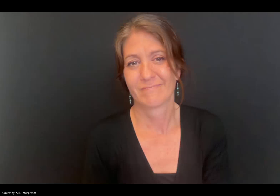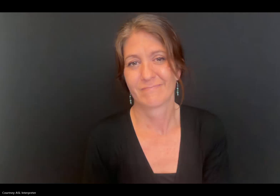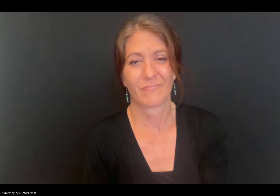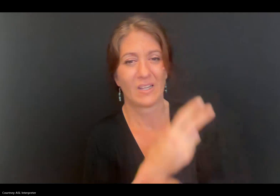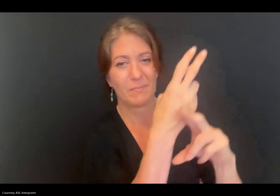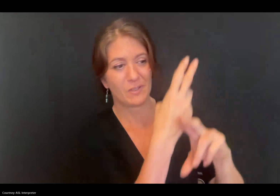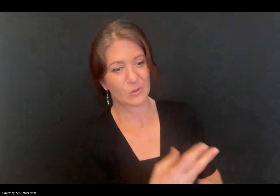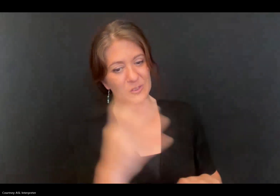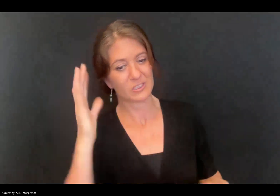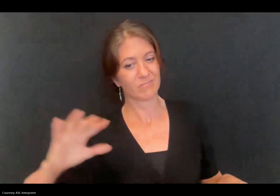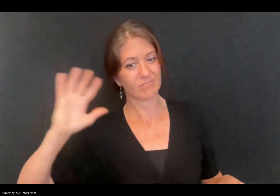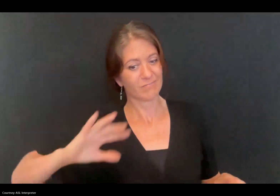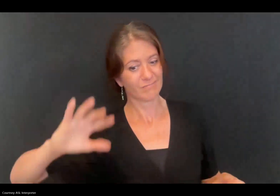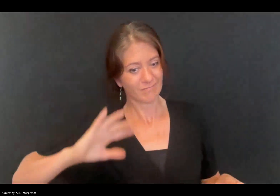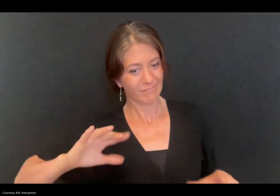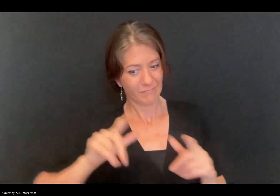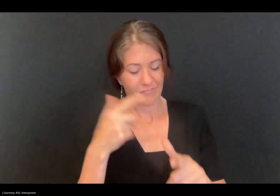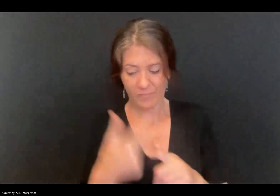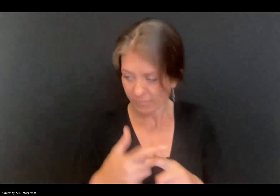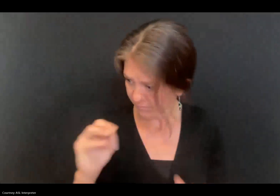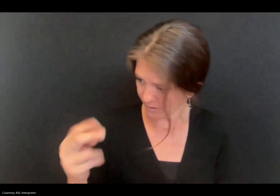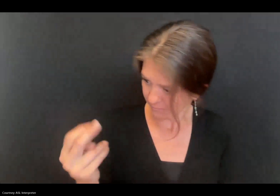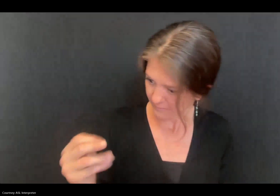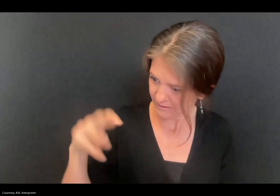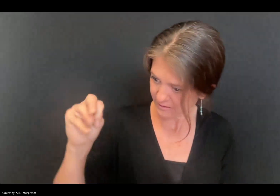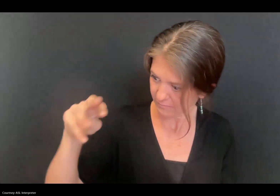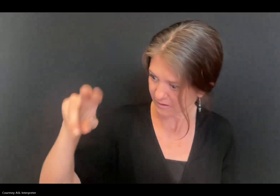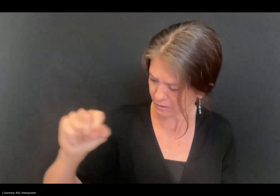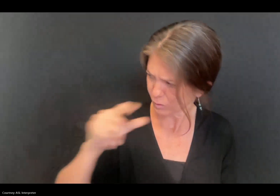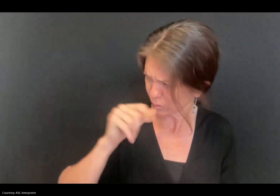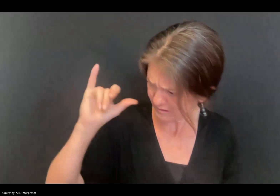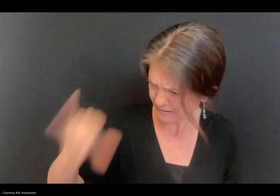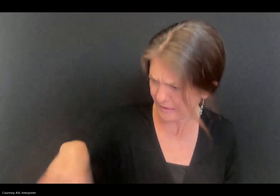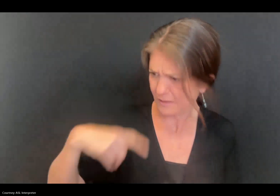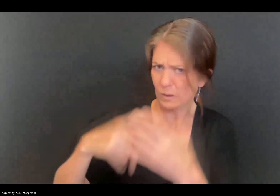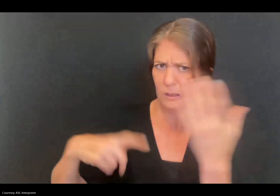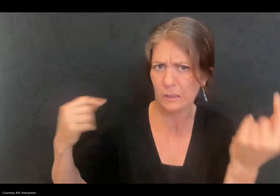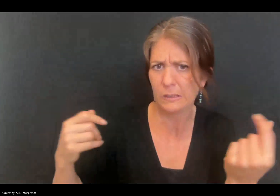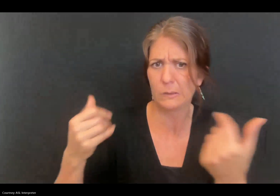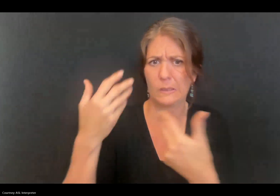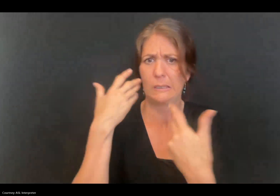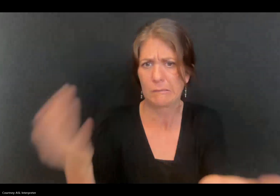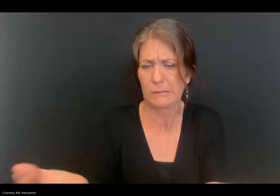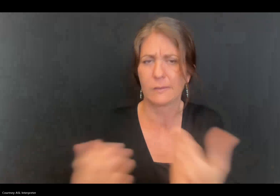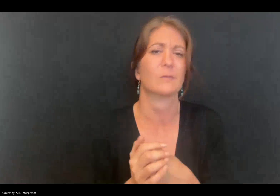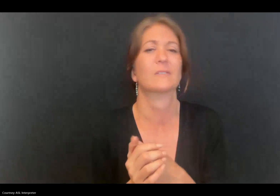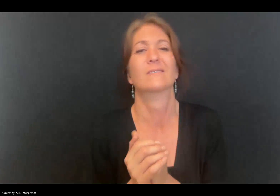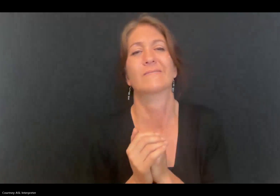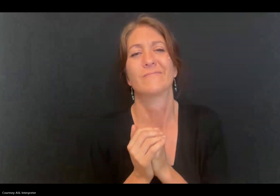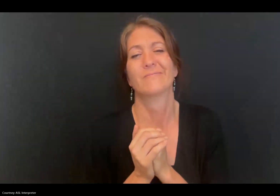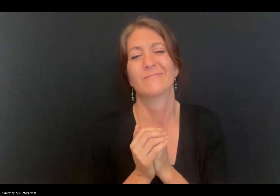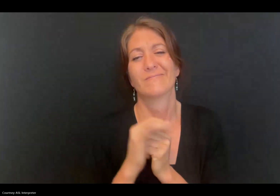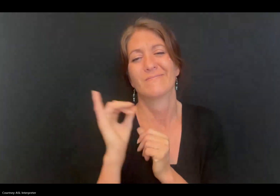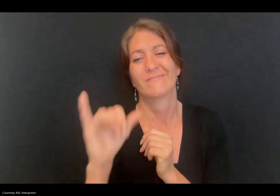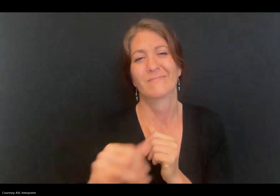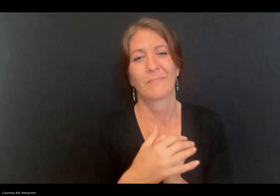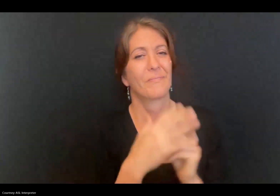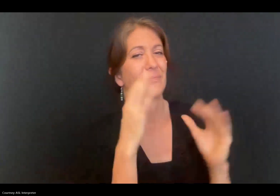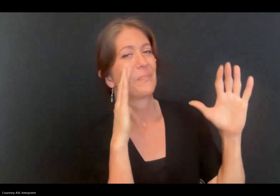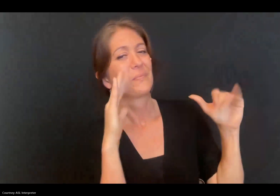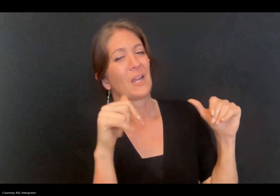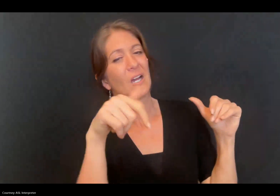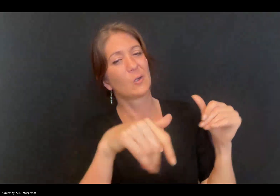how it's been done, and then we go, Maximus is doing that. Well, who's that? Where are they? How are they going to know about us? That kind of thing. Right. So, I hope that